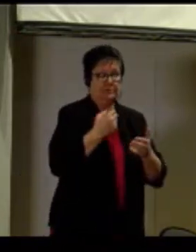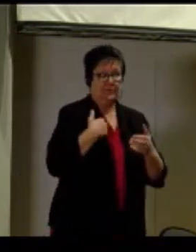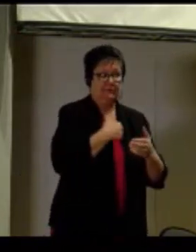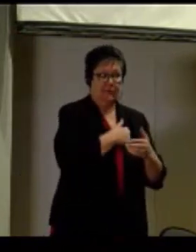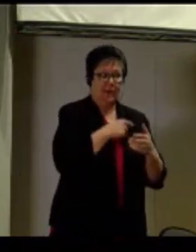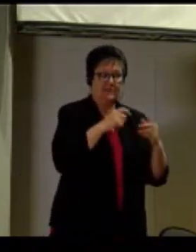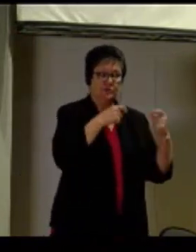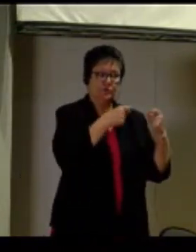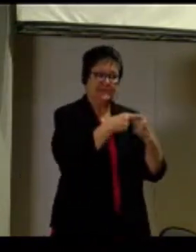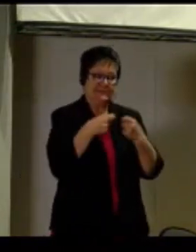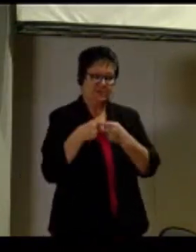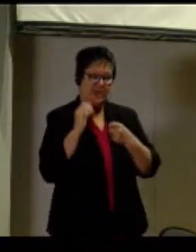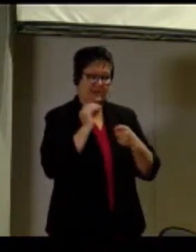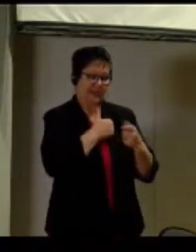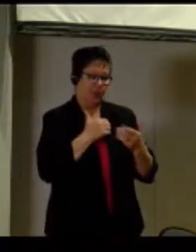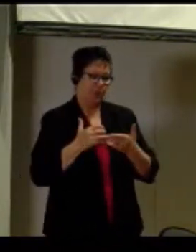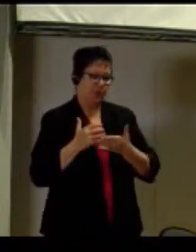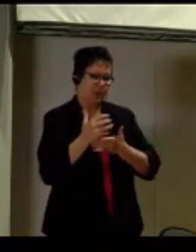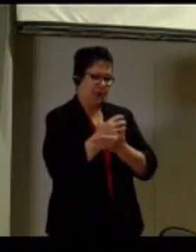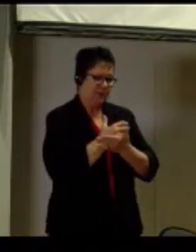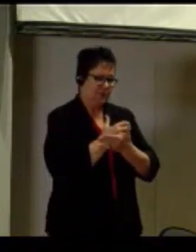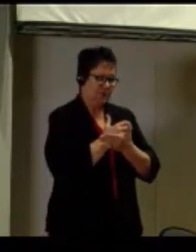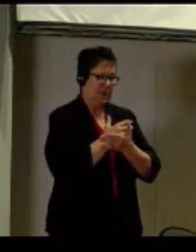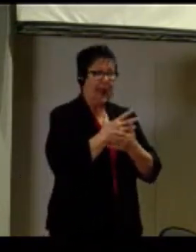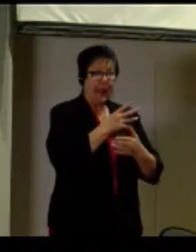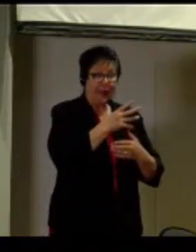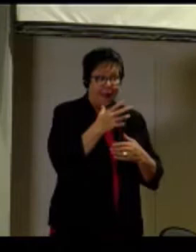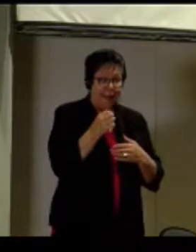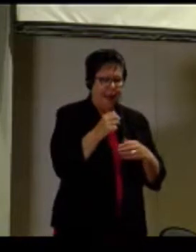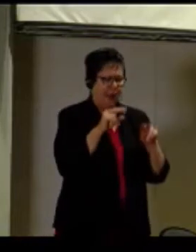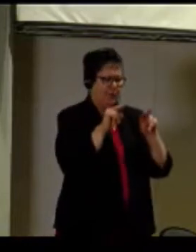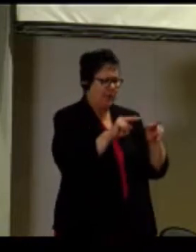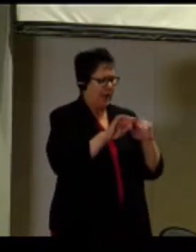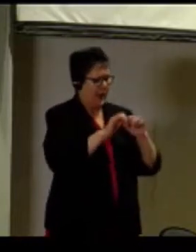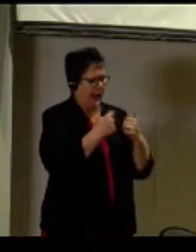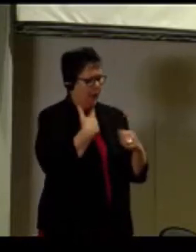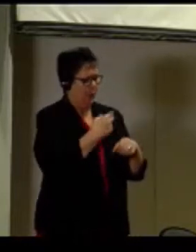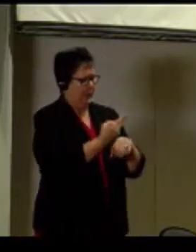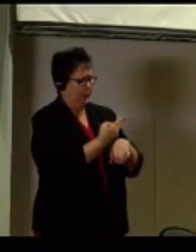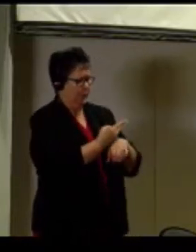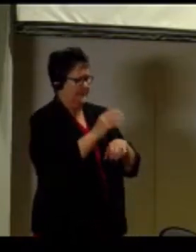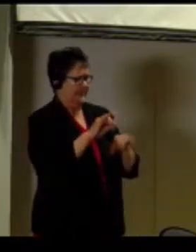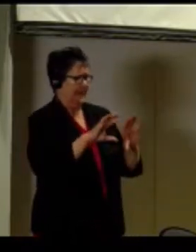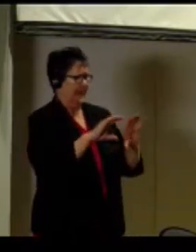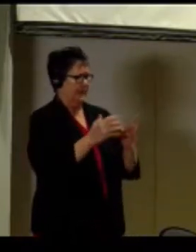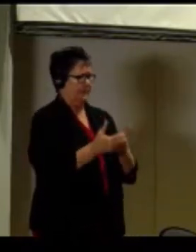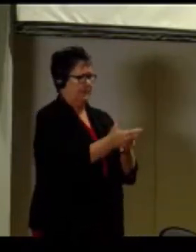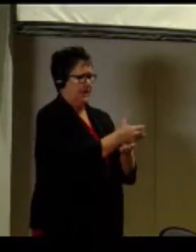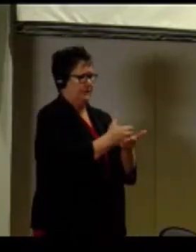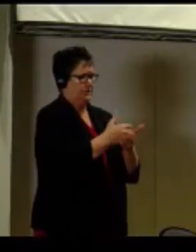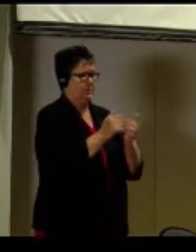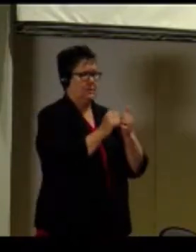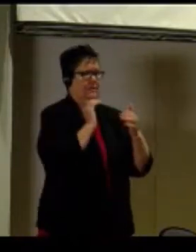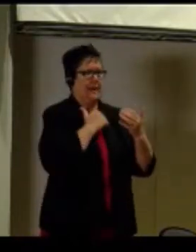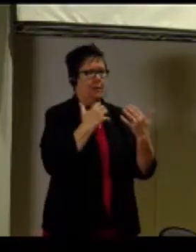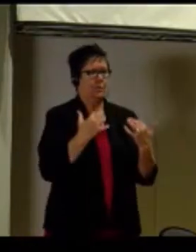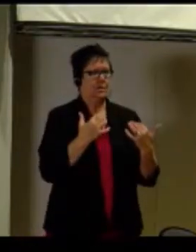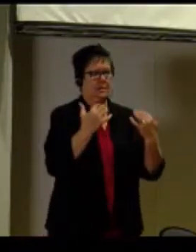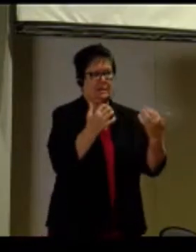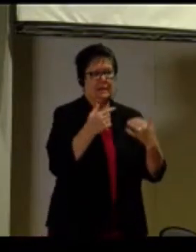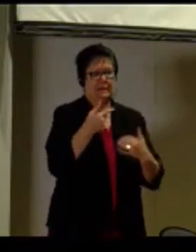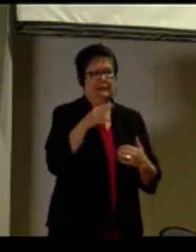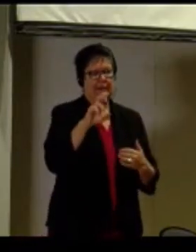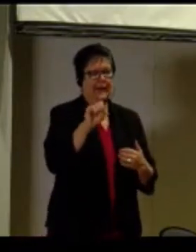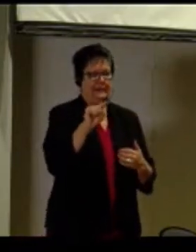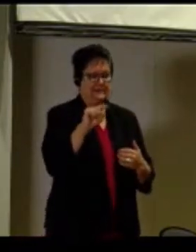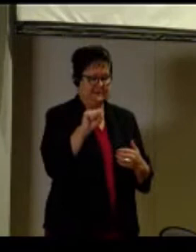then also look at how are we using that collection with our guests. So we have really been working